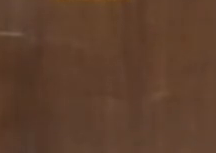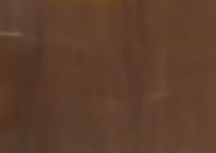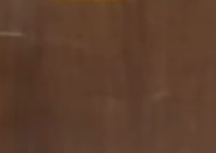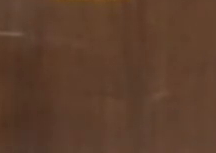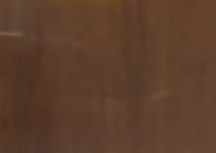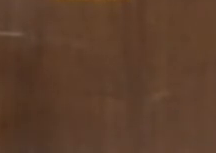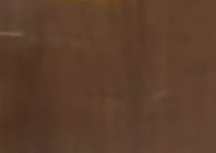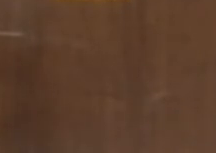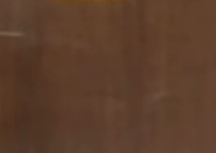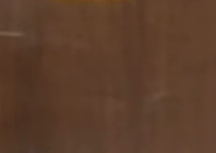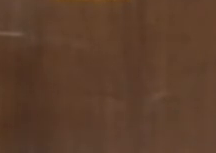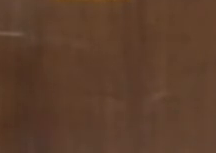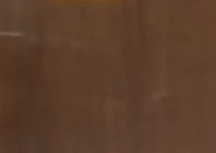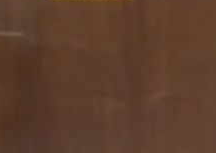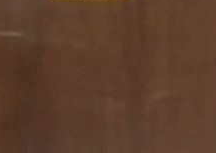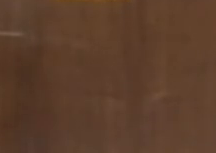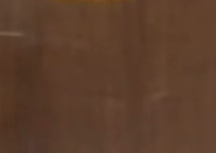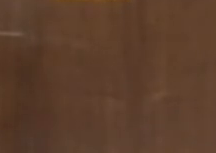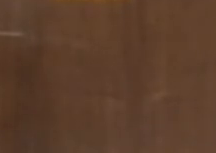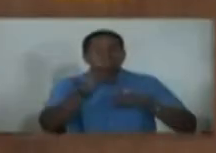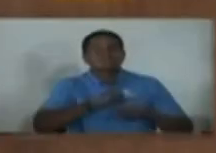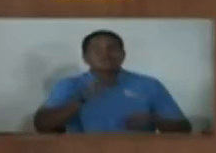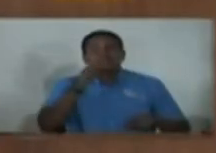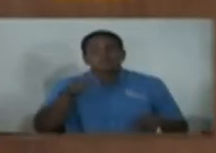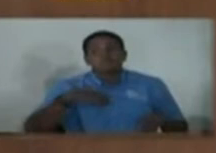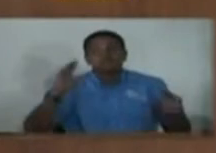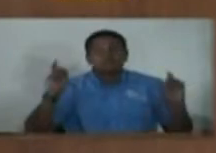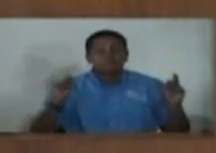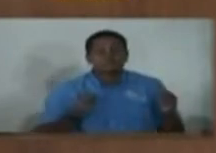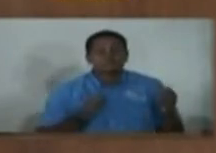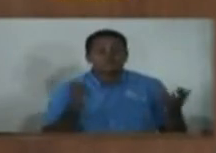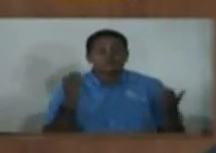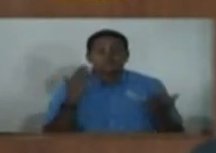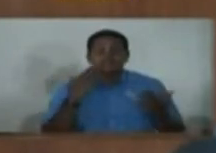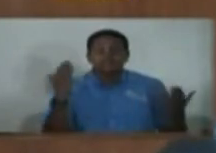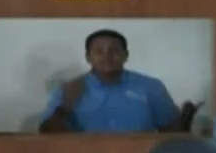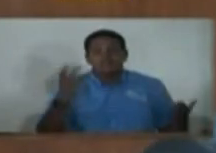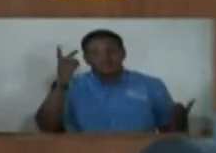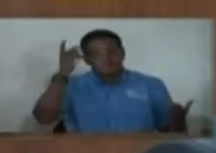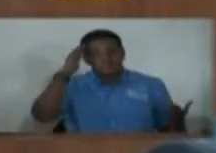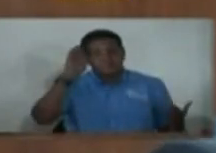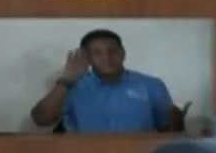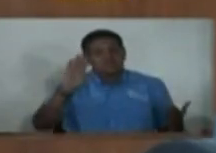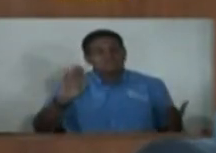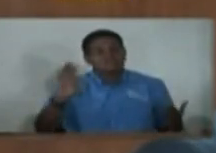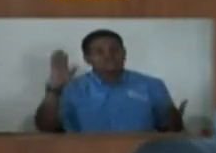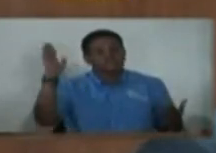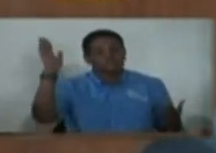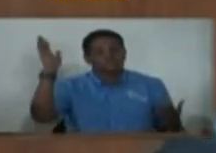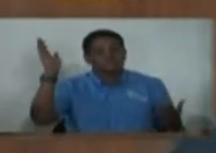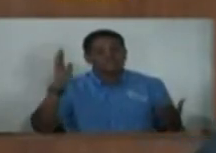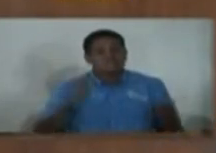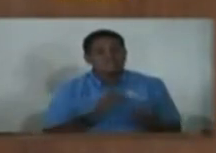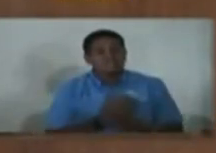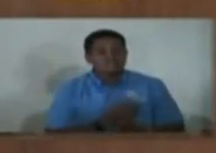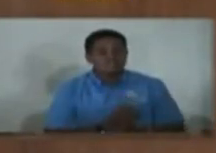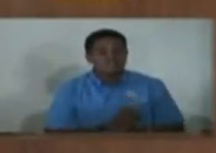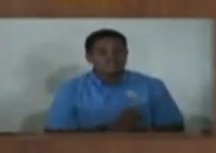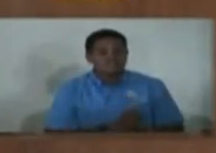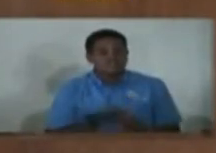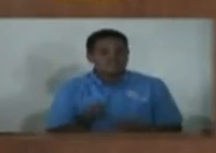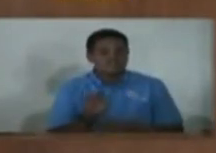right. Madam Speaker, I want to thank the Prime Minister for his presentation this